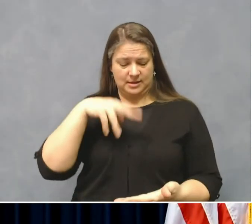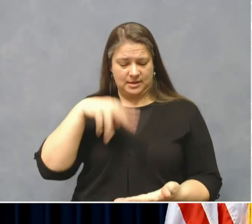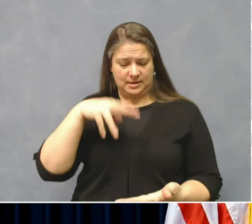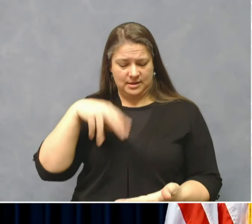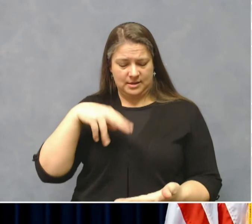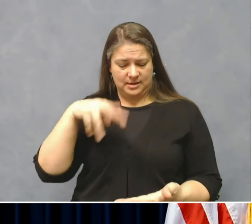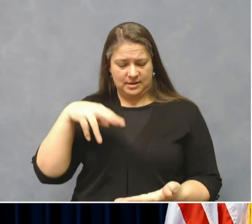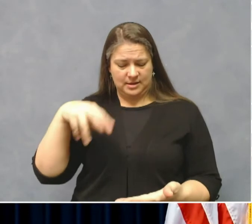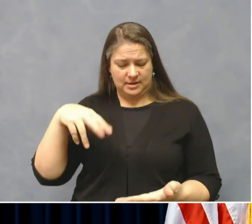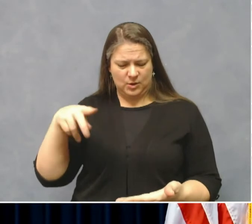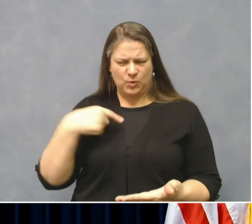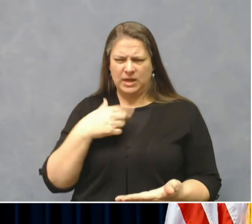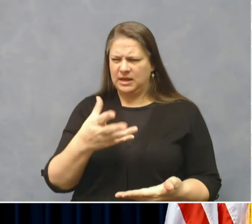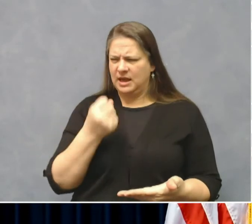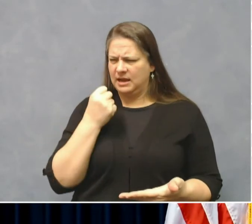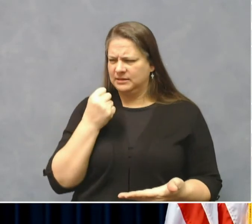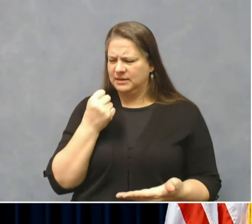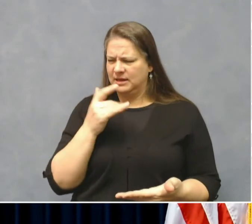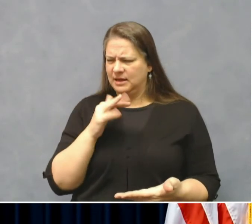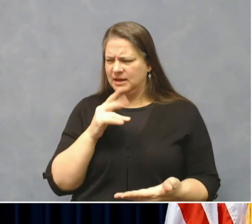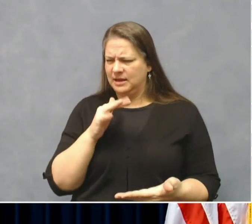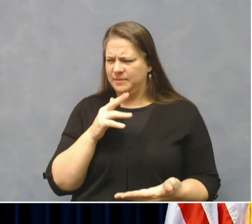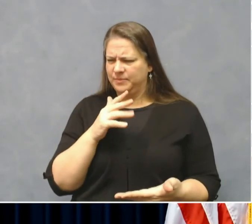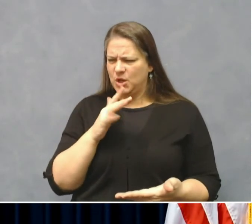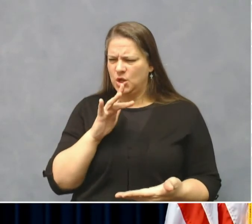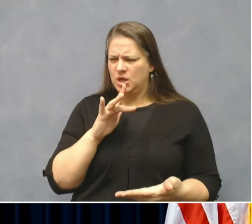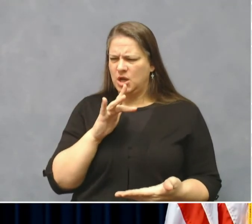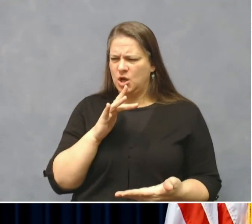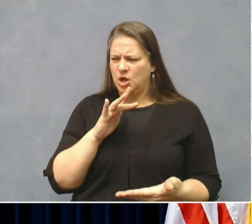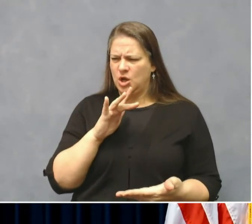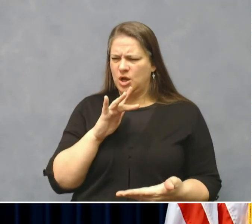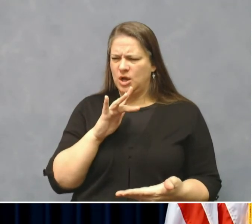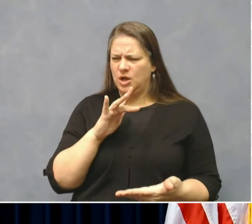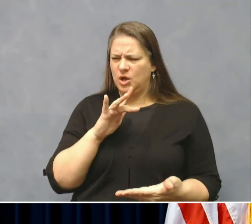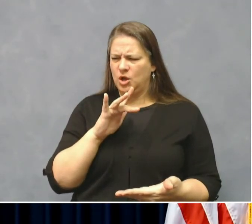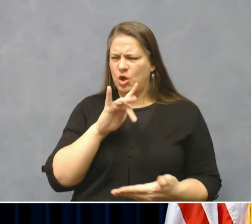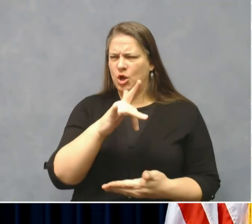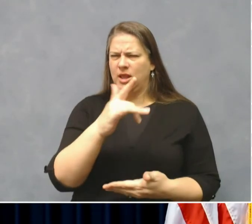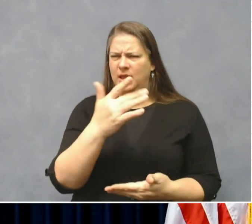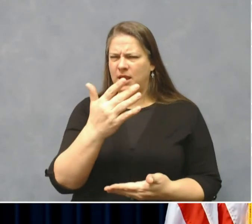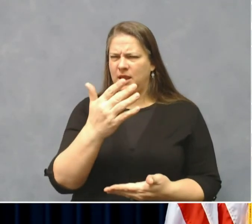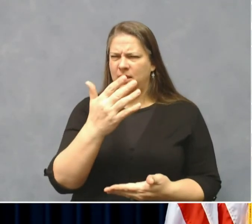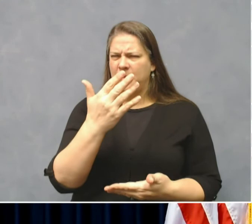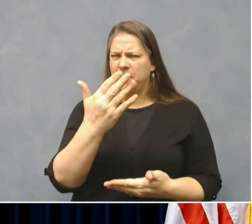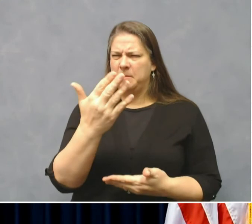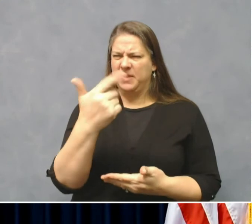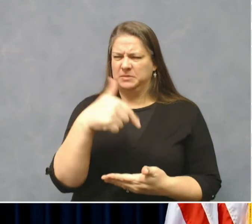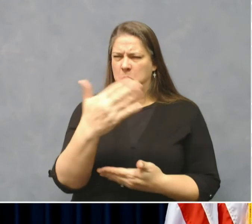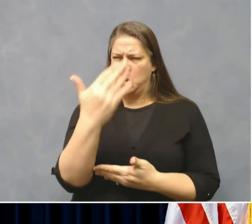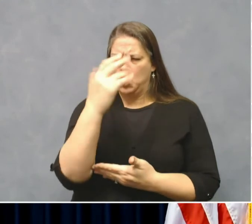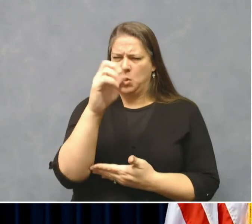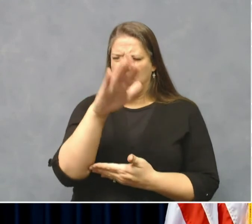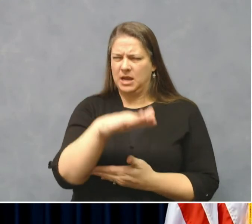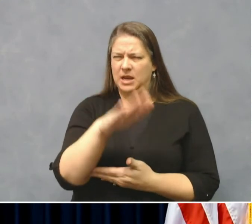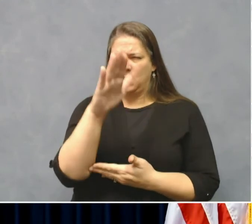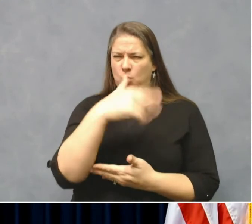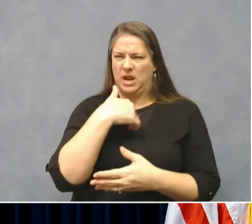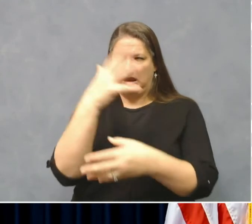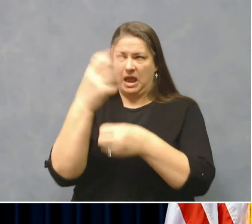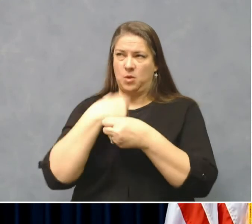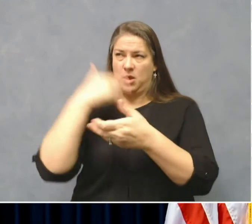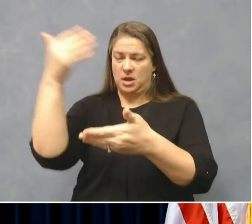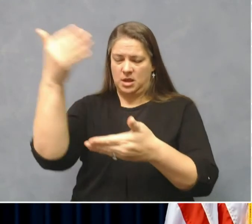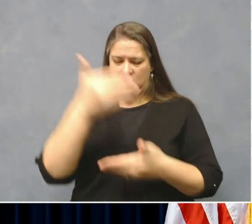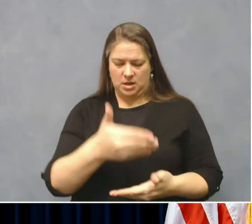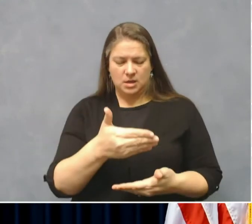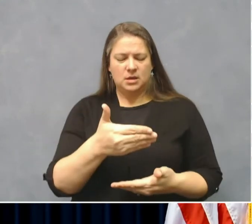morning or early afternoon. We hope as early as tomorrow we'll be through our analysis, and if